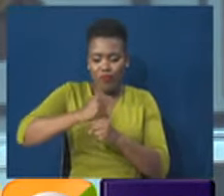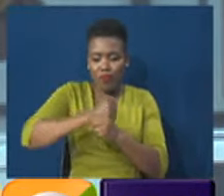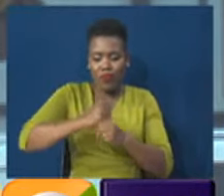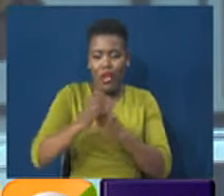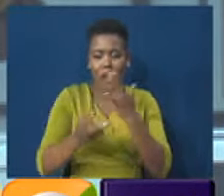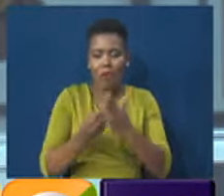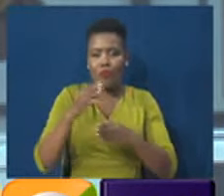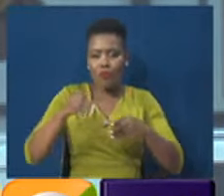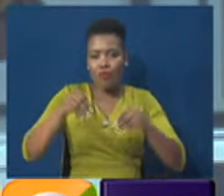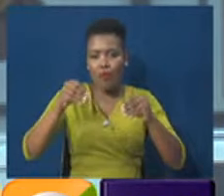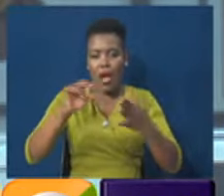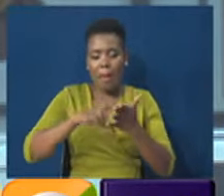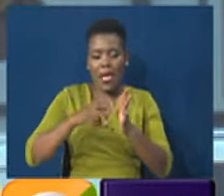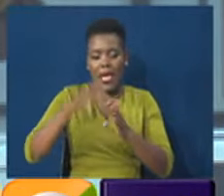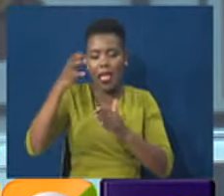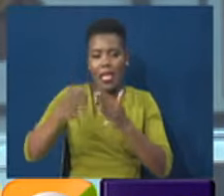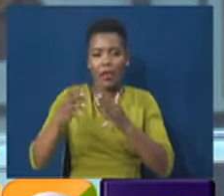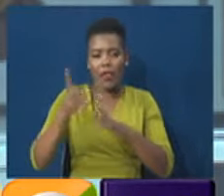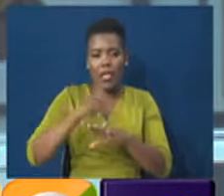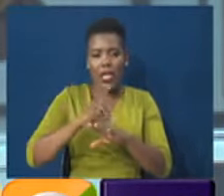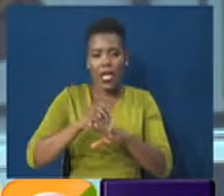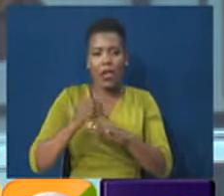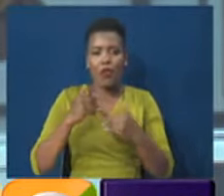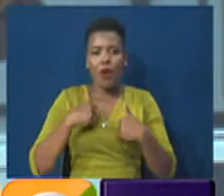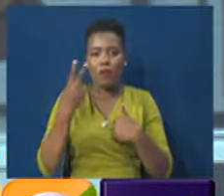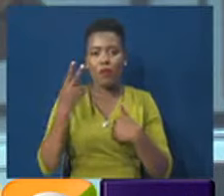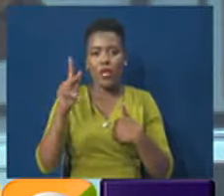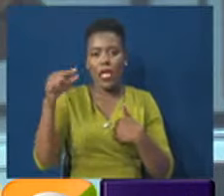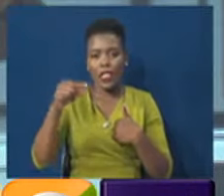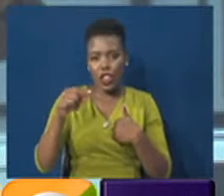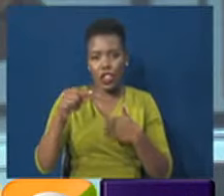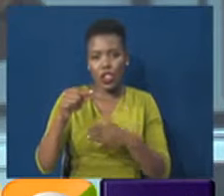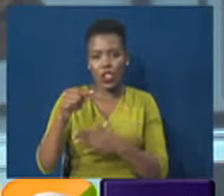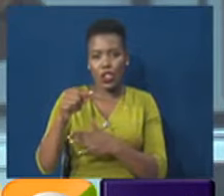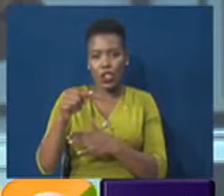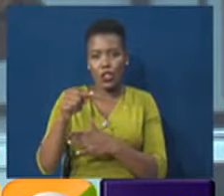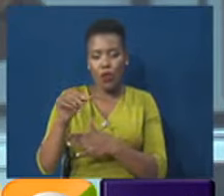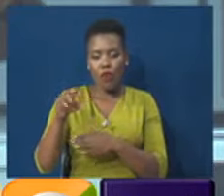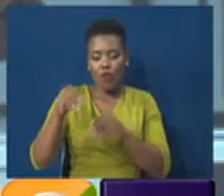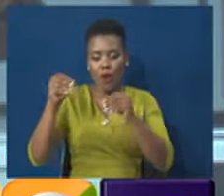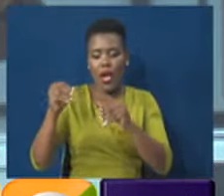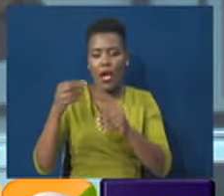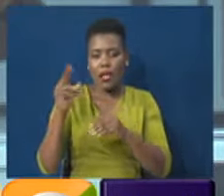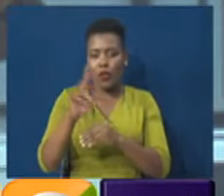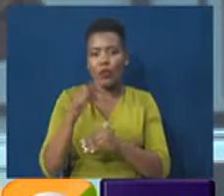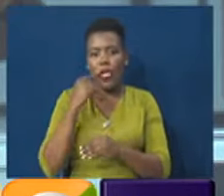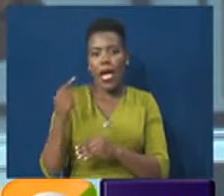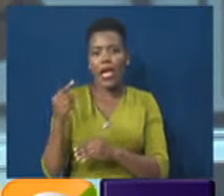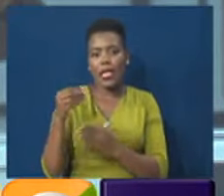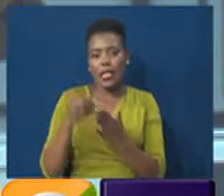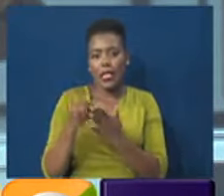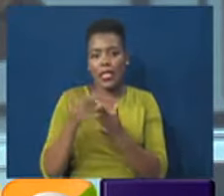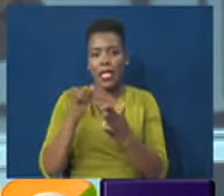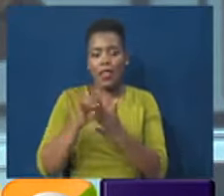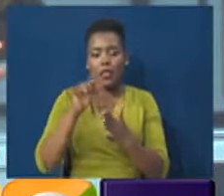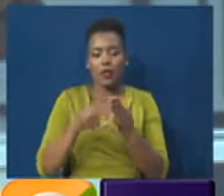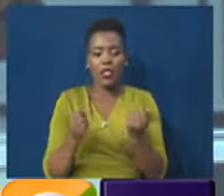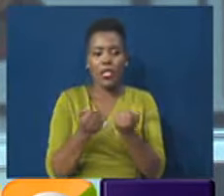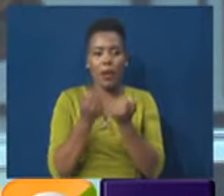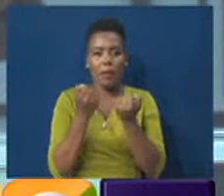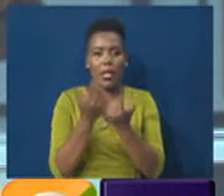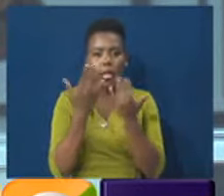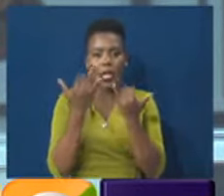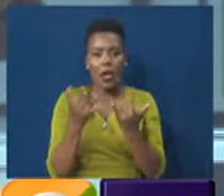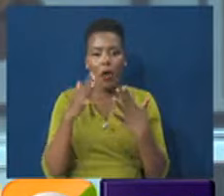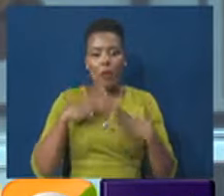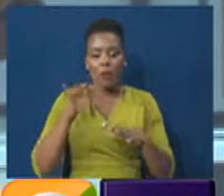unga. That means at the end of the day, you have 2 kilos of unga at 100 shillings. So that is what it is right now for the larger people